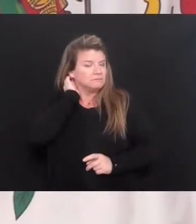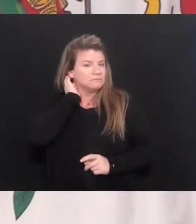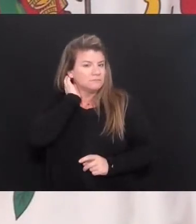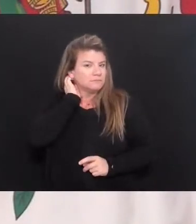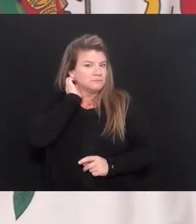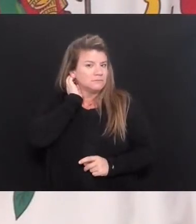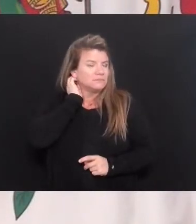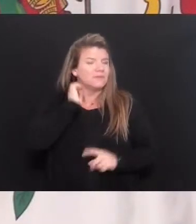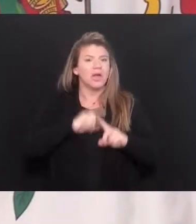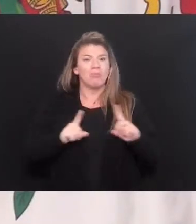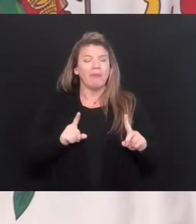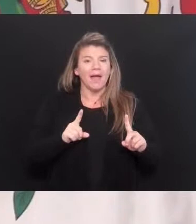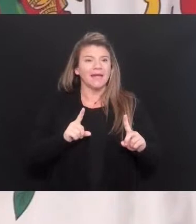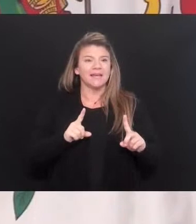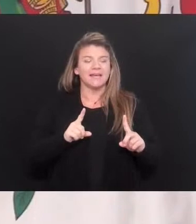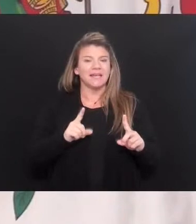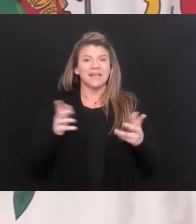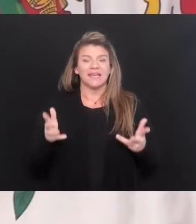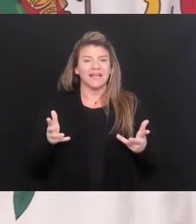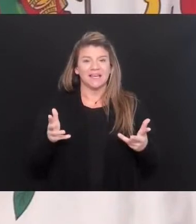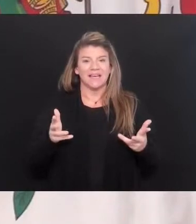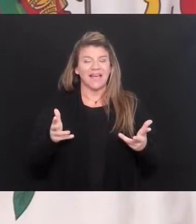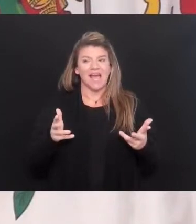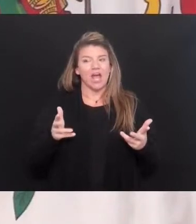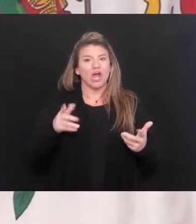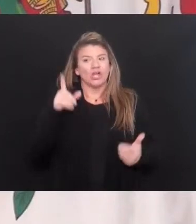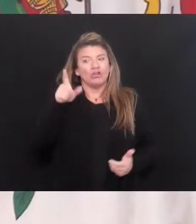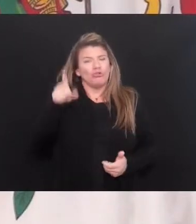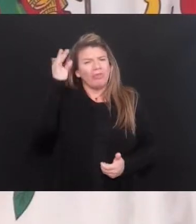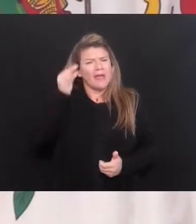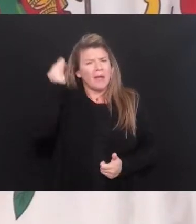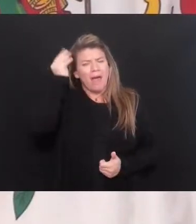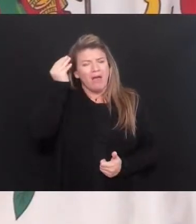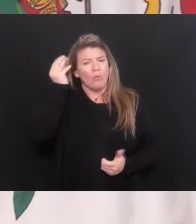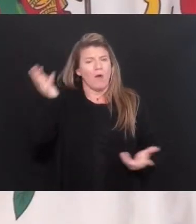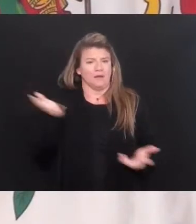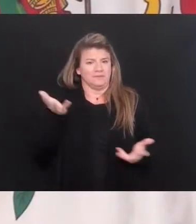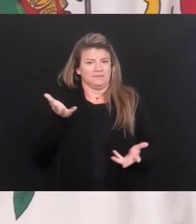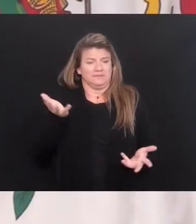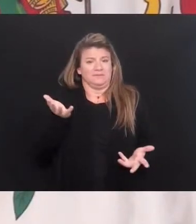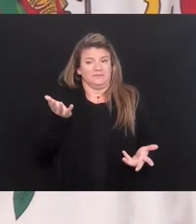know. But nevertheless, you just think about just this.